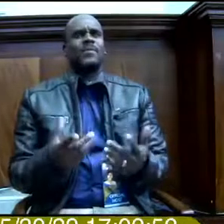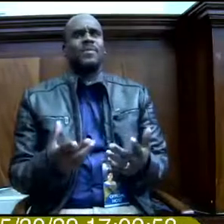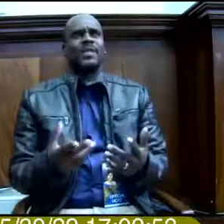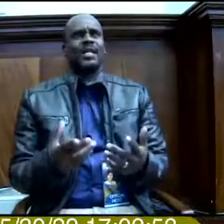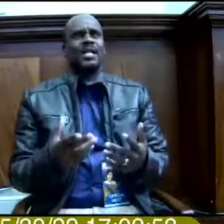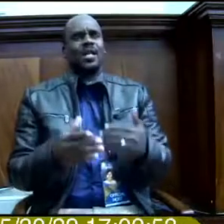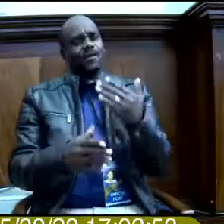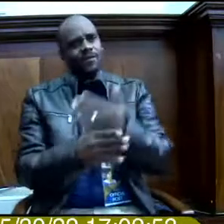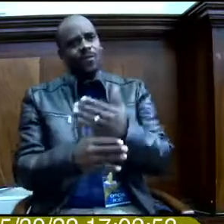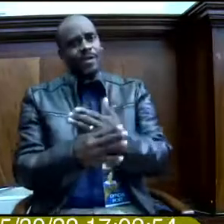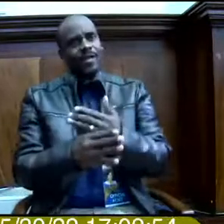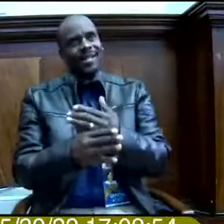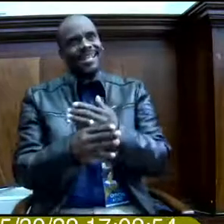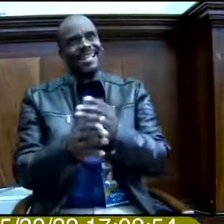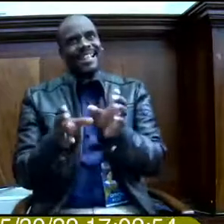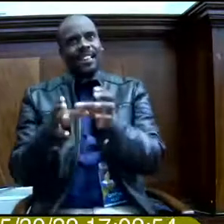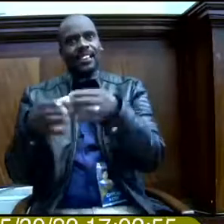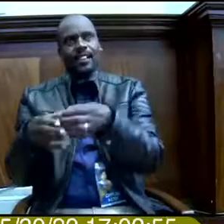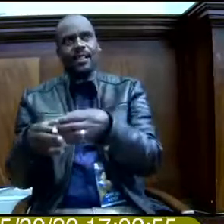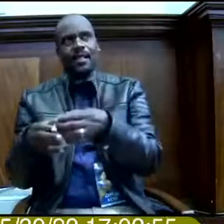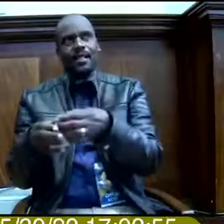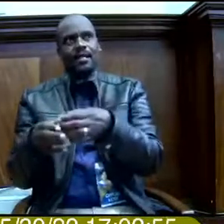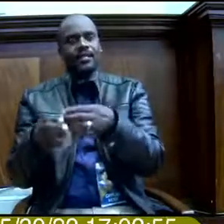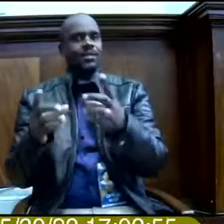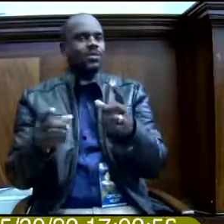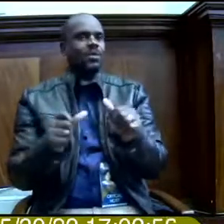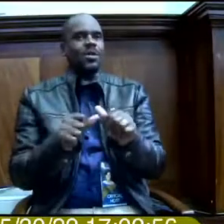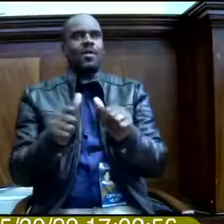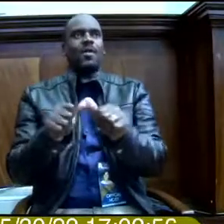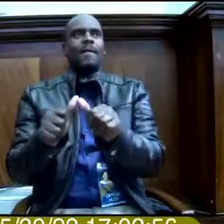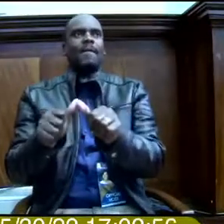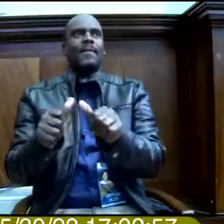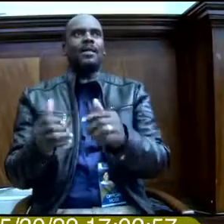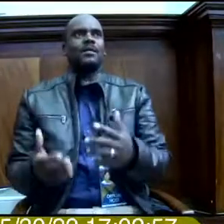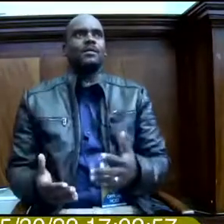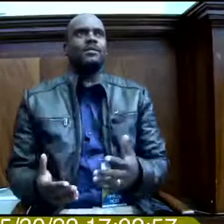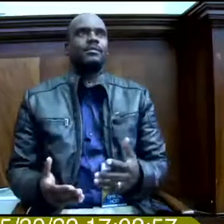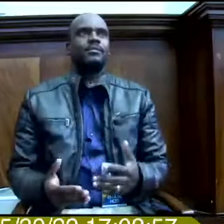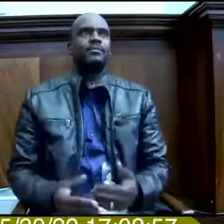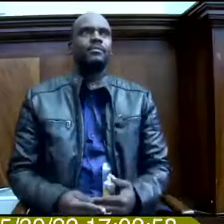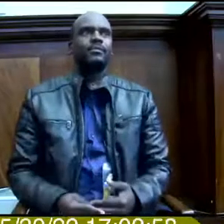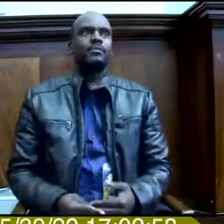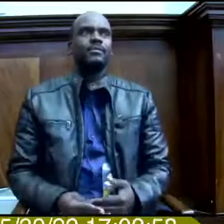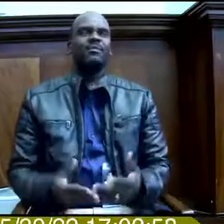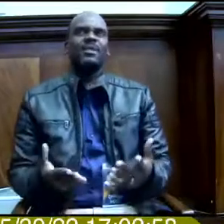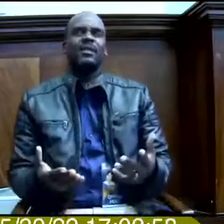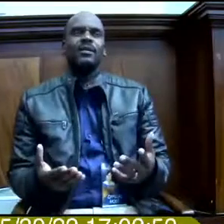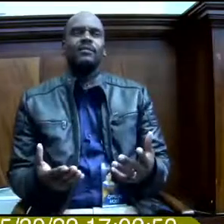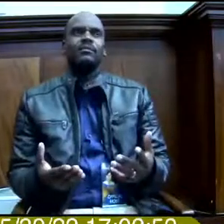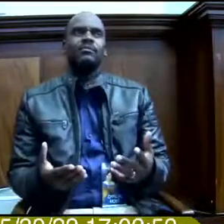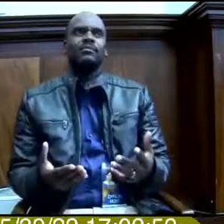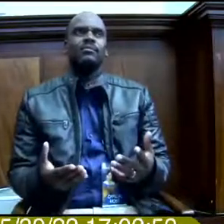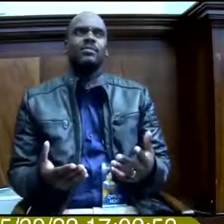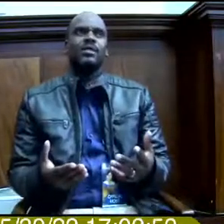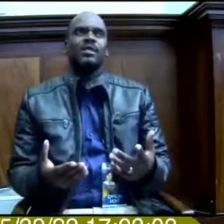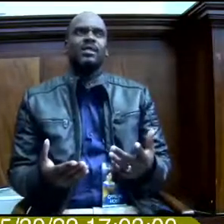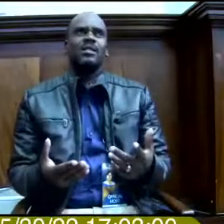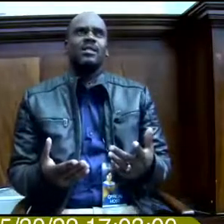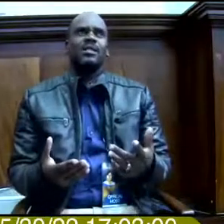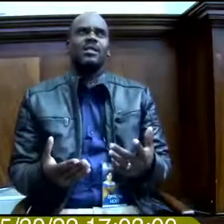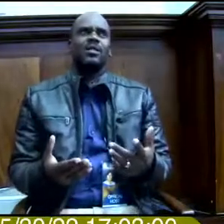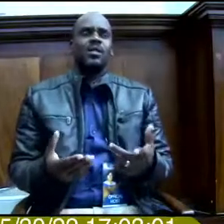the working class we all want to better the the the the the conditions of